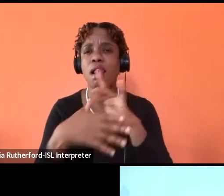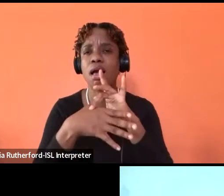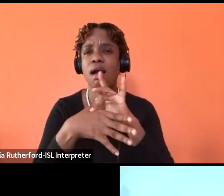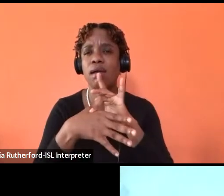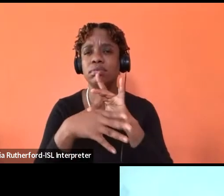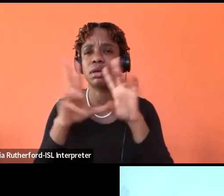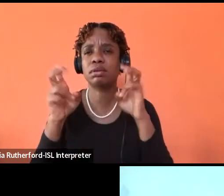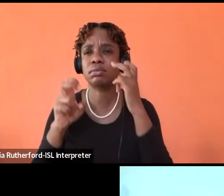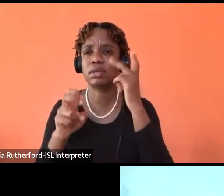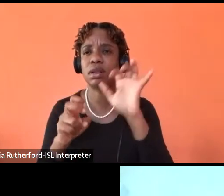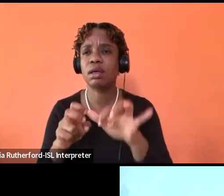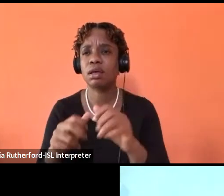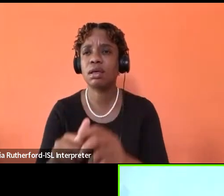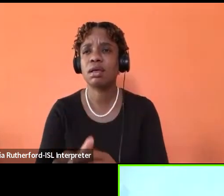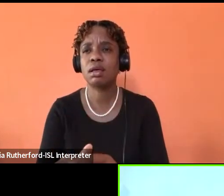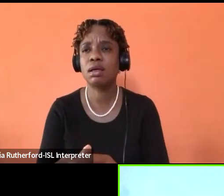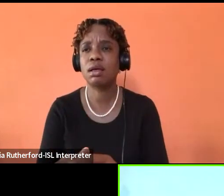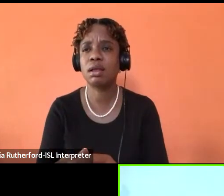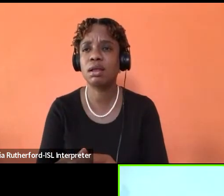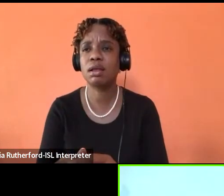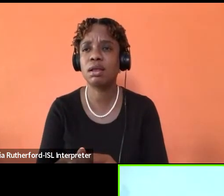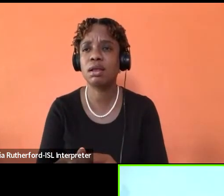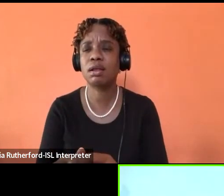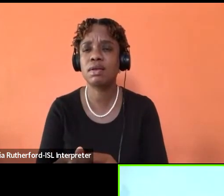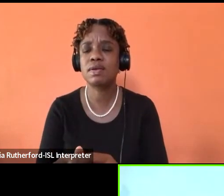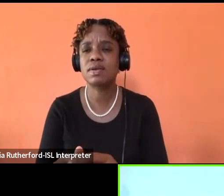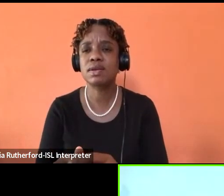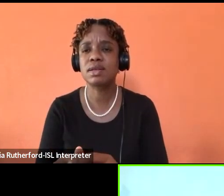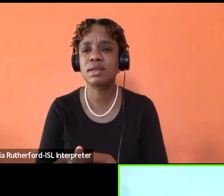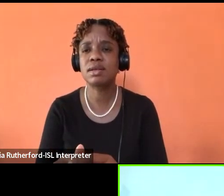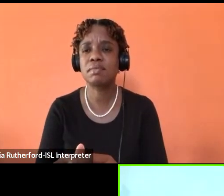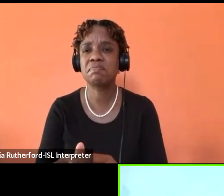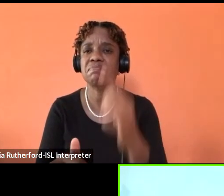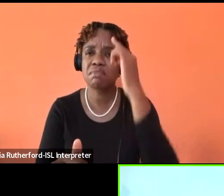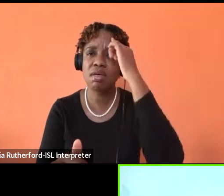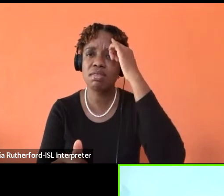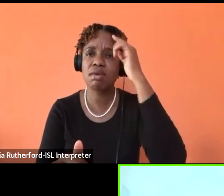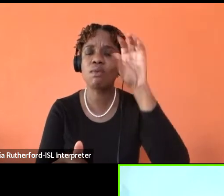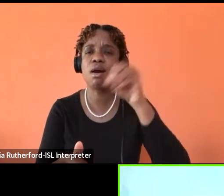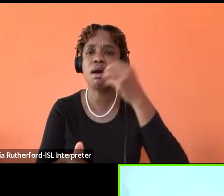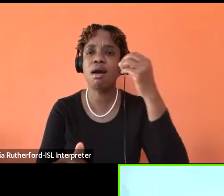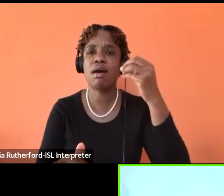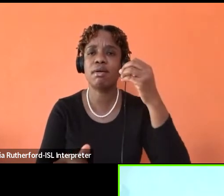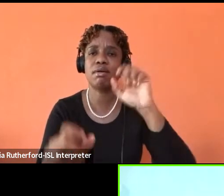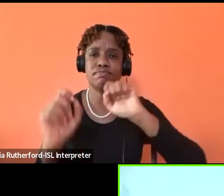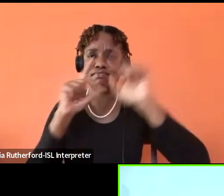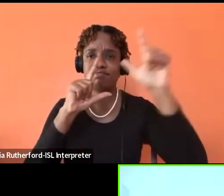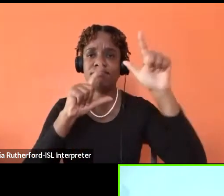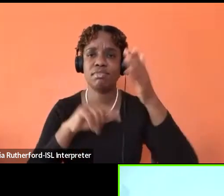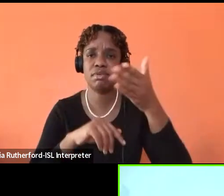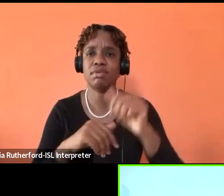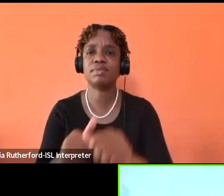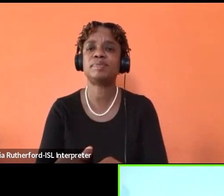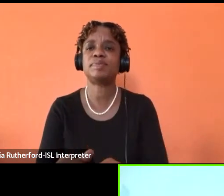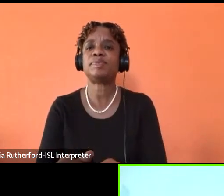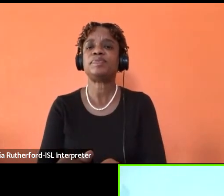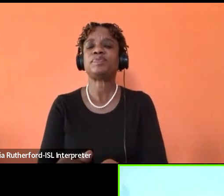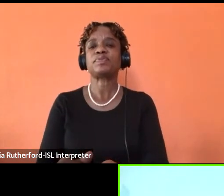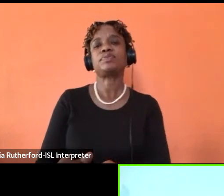the presentation. No, I think there's a text box open. That's probably what it